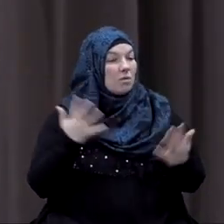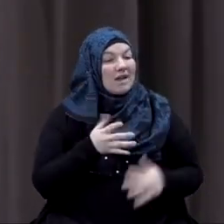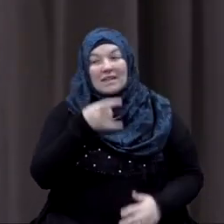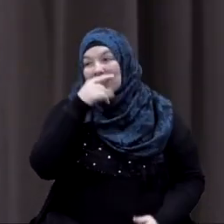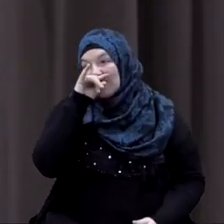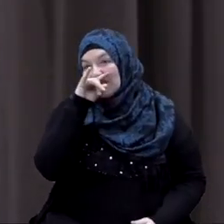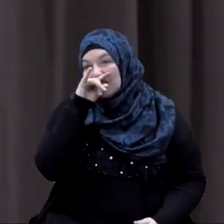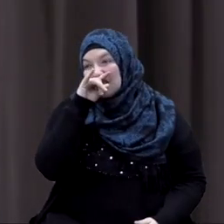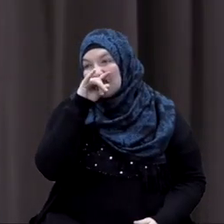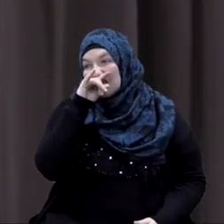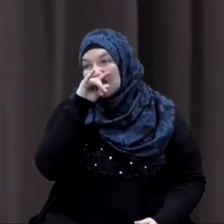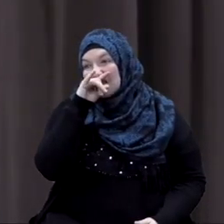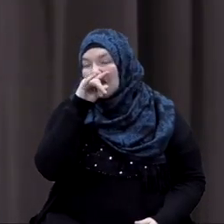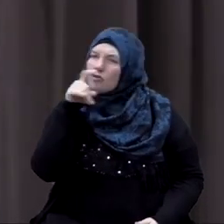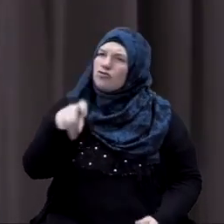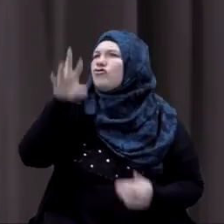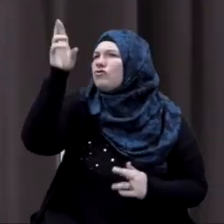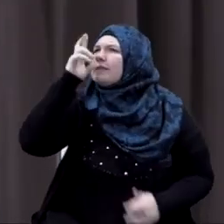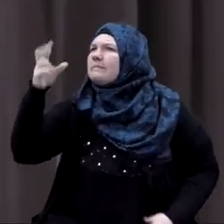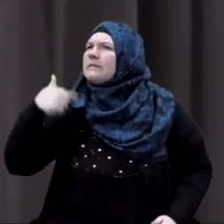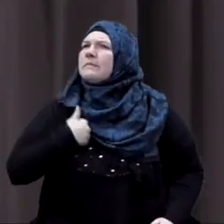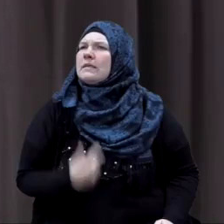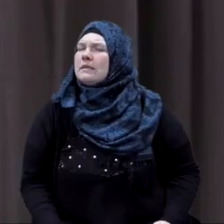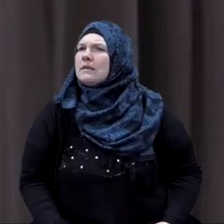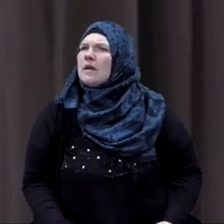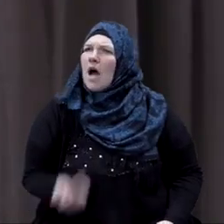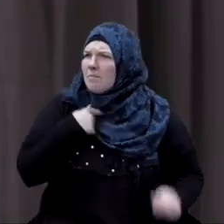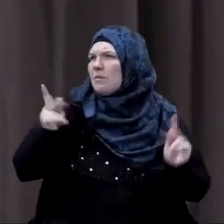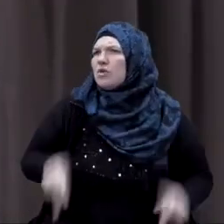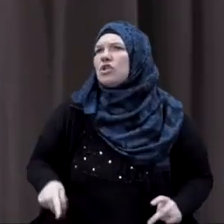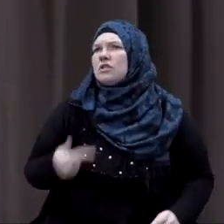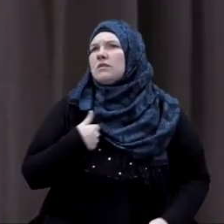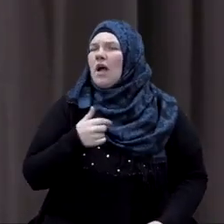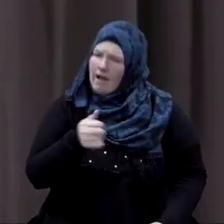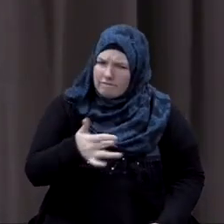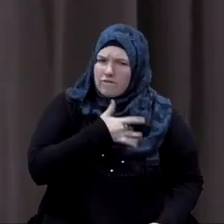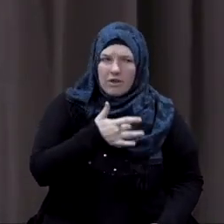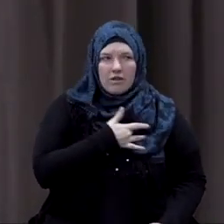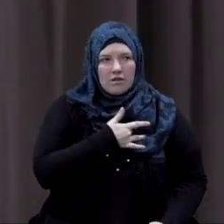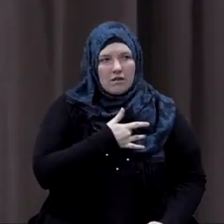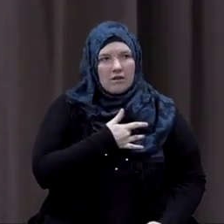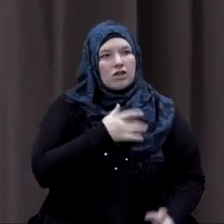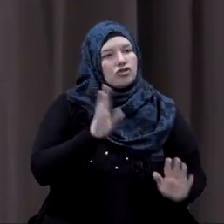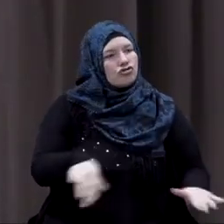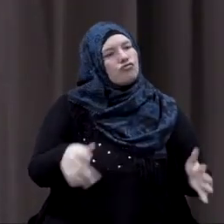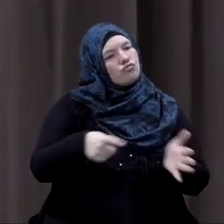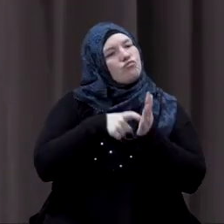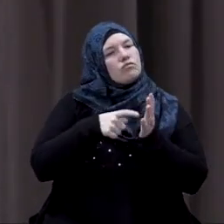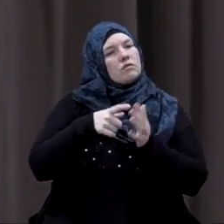demand to be respected. They demand it of their parents.